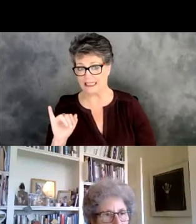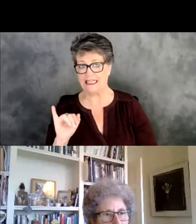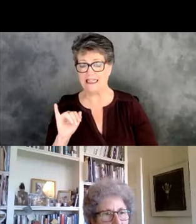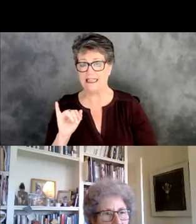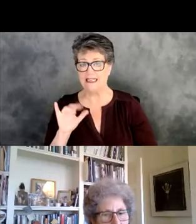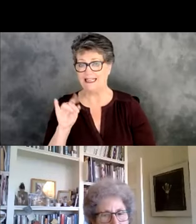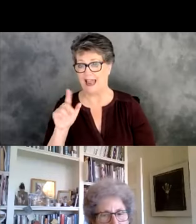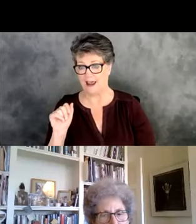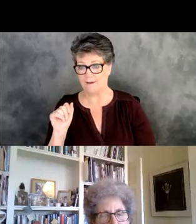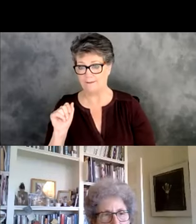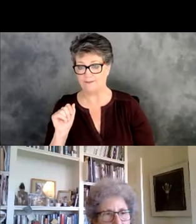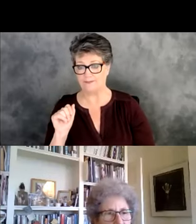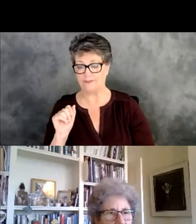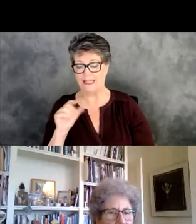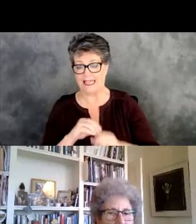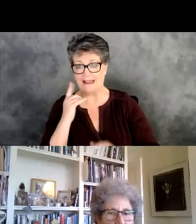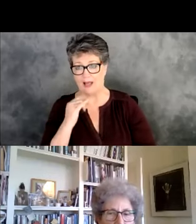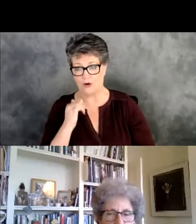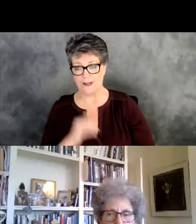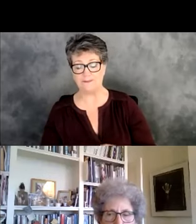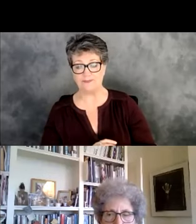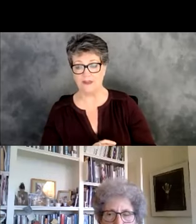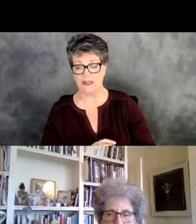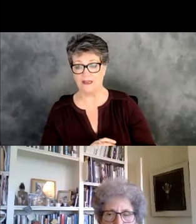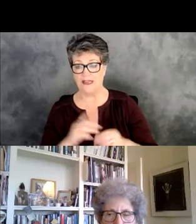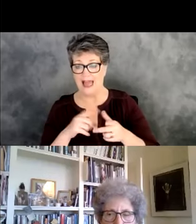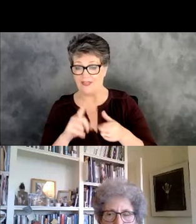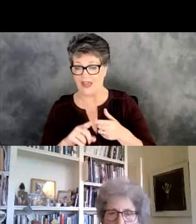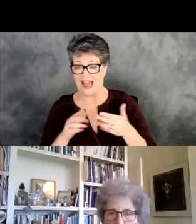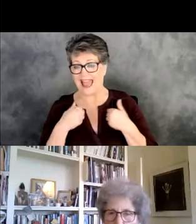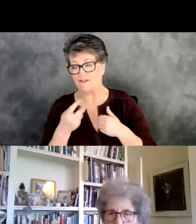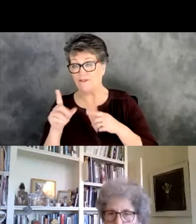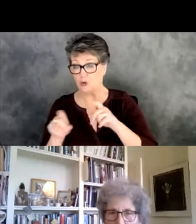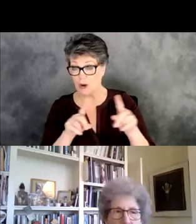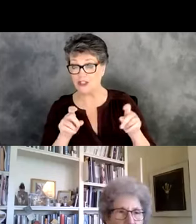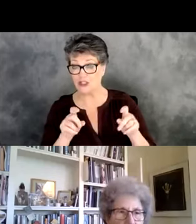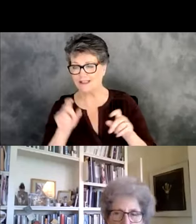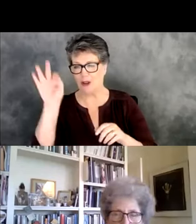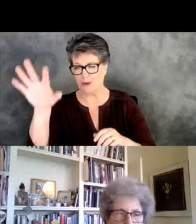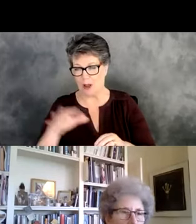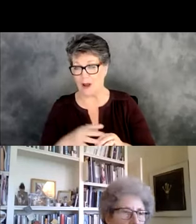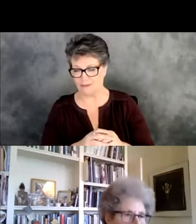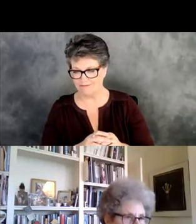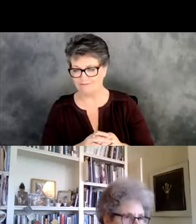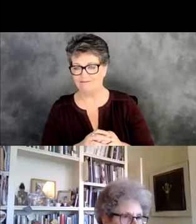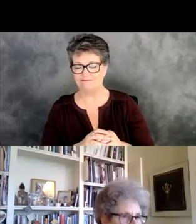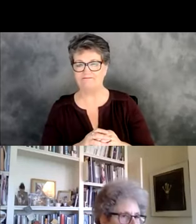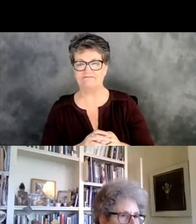data in California. And then I have a few questions I'm going to throw out to folks in a